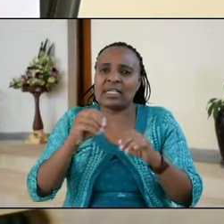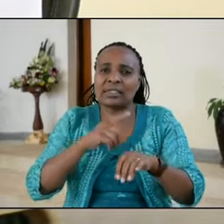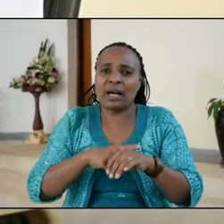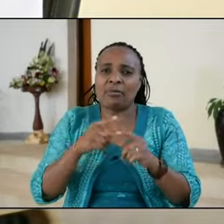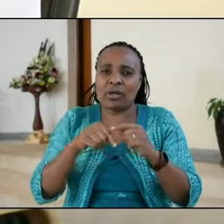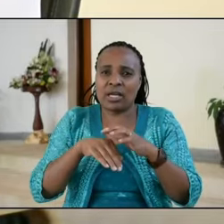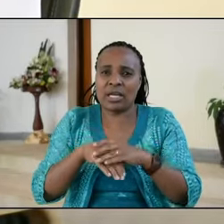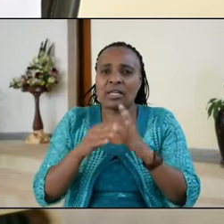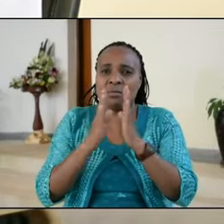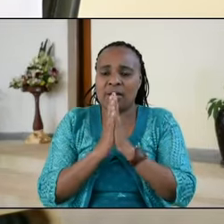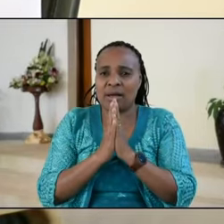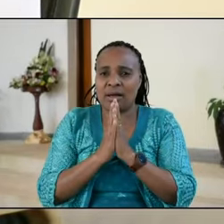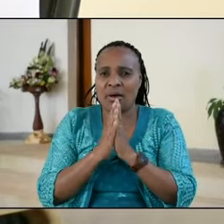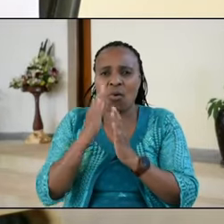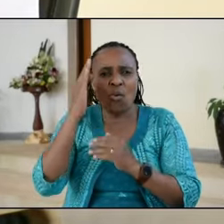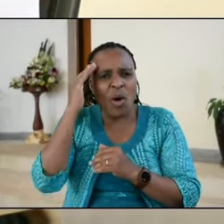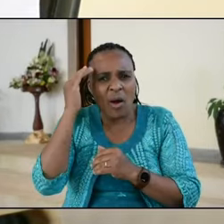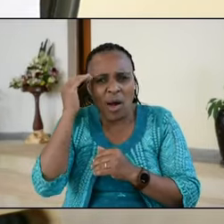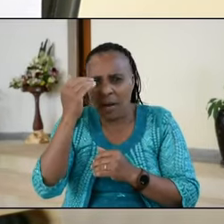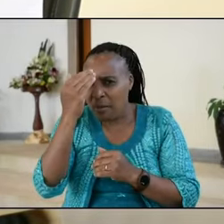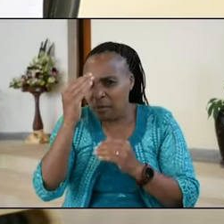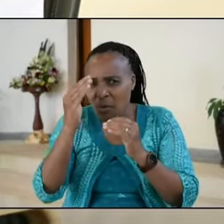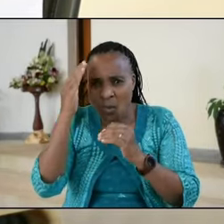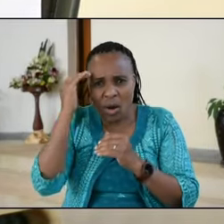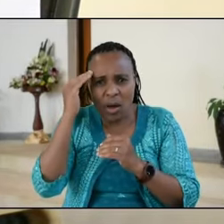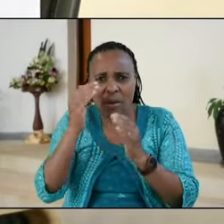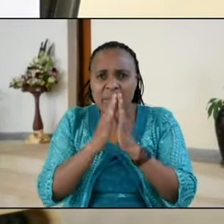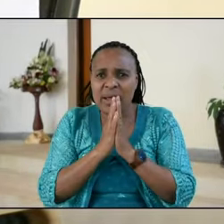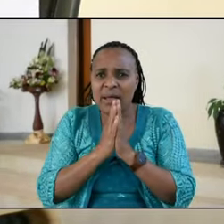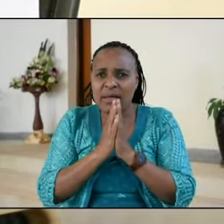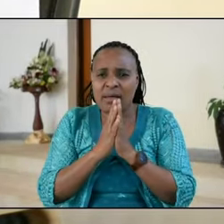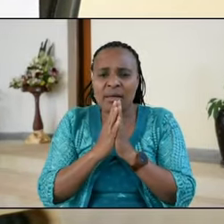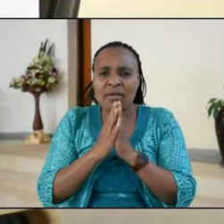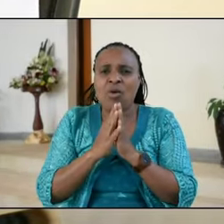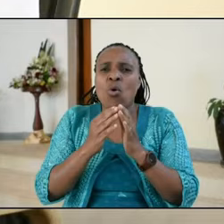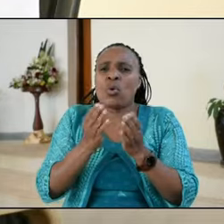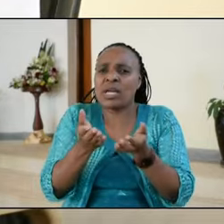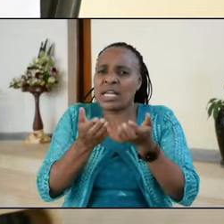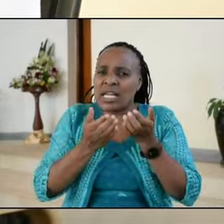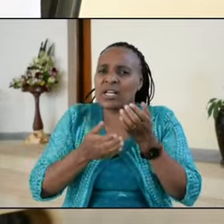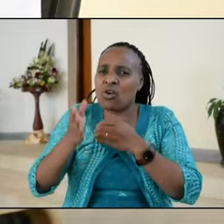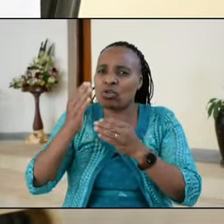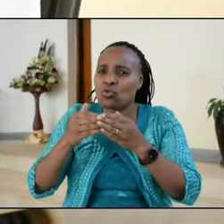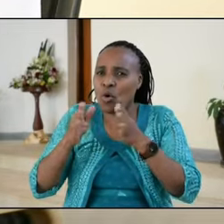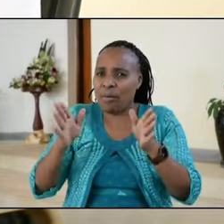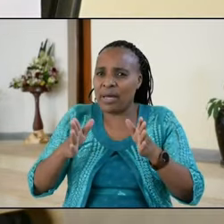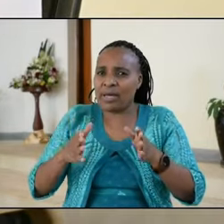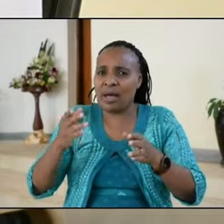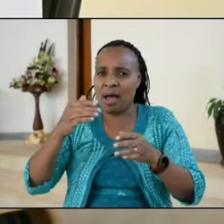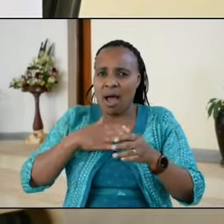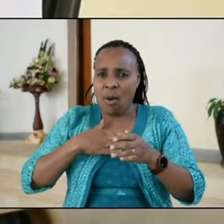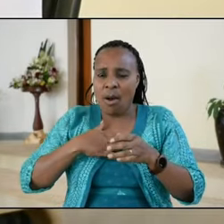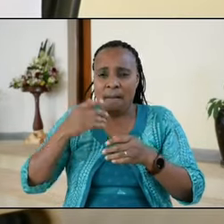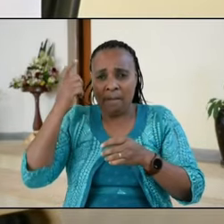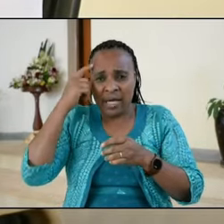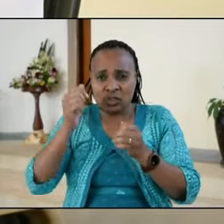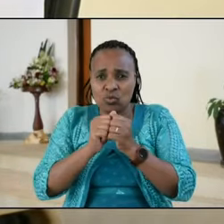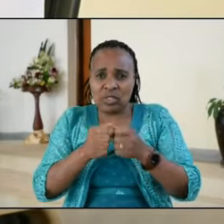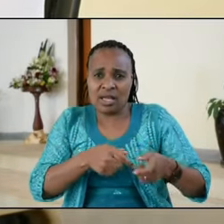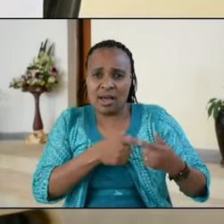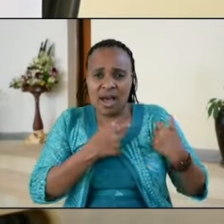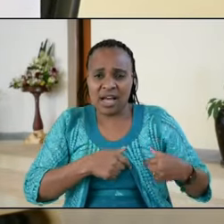prayer. And why are we praying? We are praying because we need God to open our hearts and our minds. We need to ask God